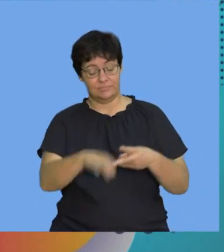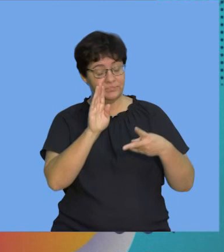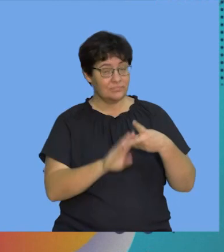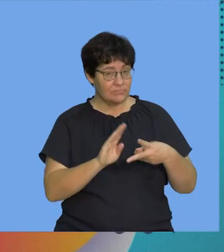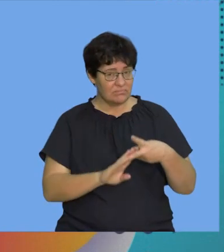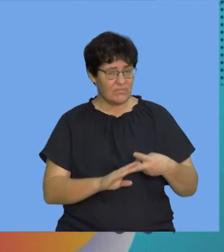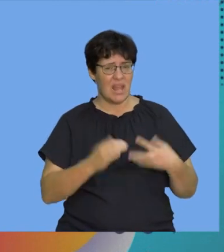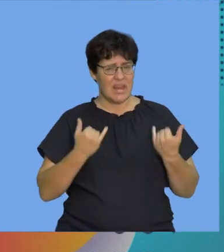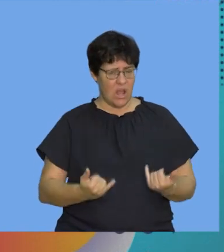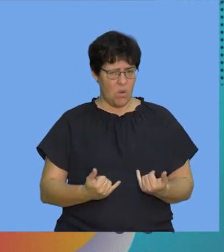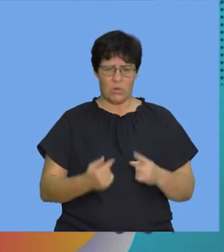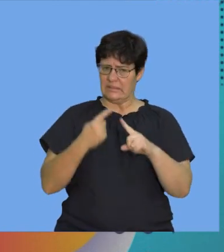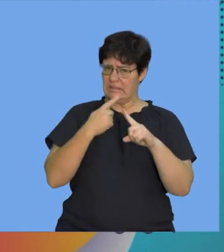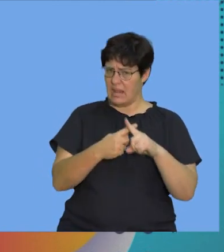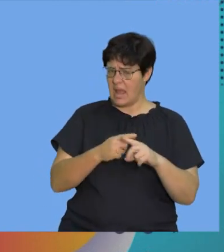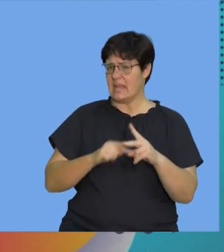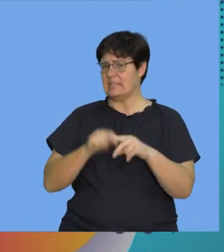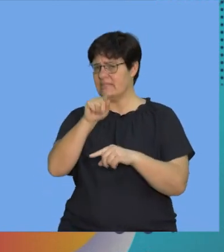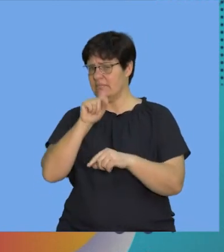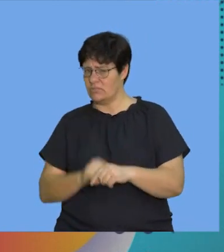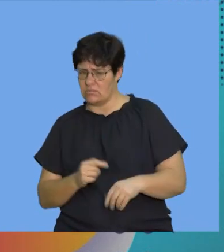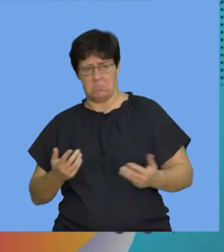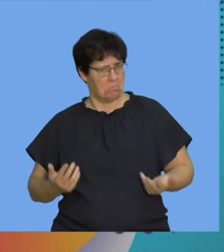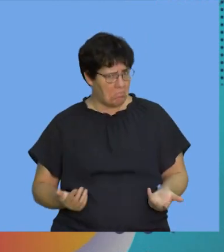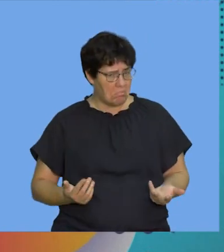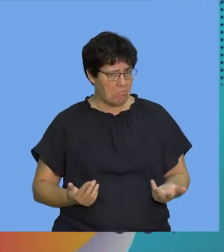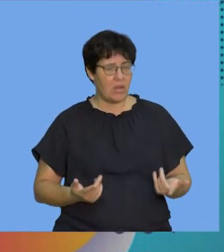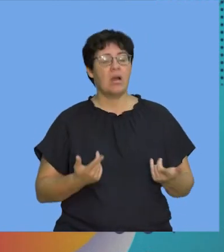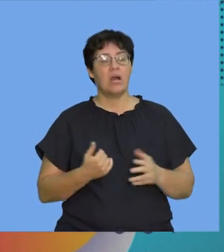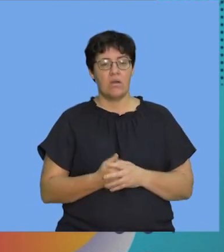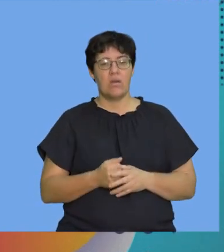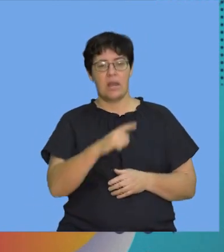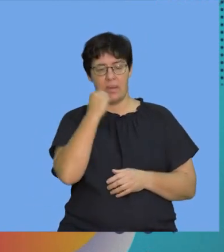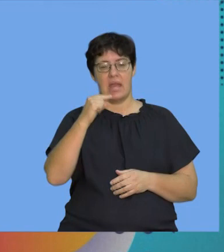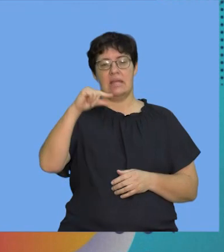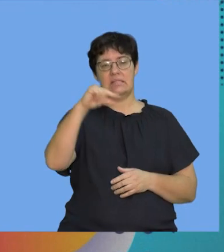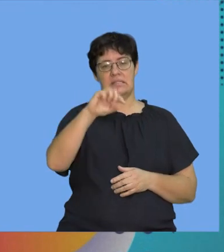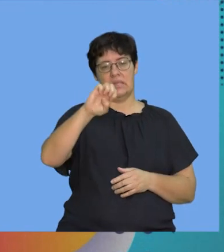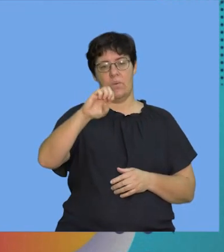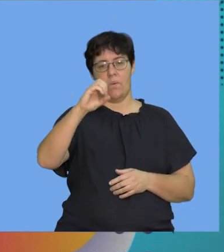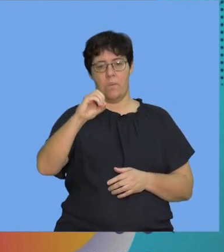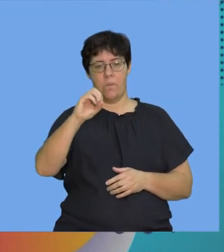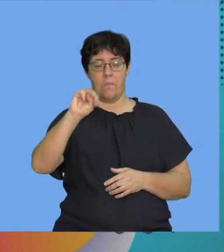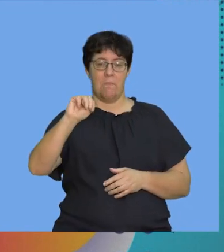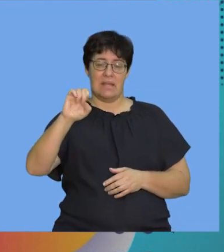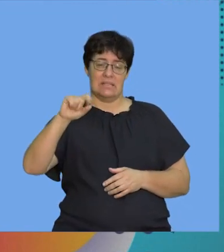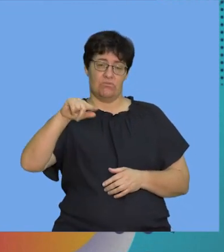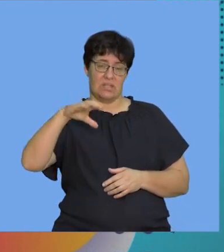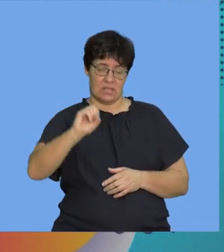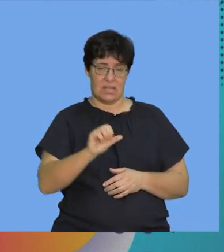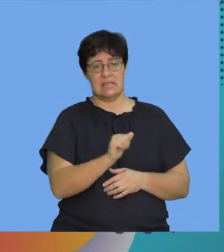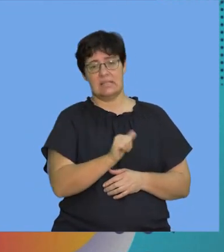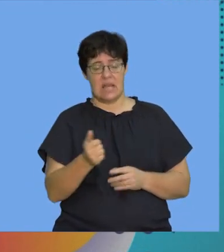with multiplication and division, which we then going to call a geometric sequence and a